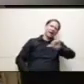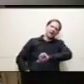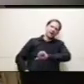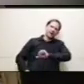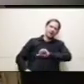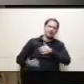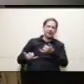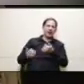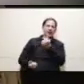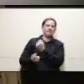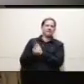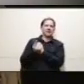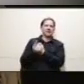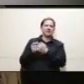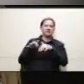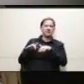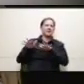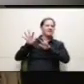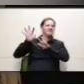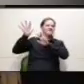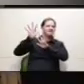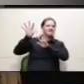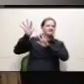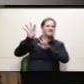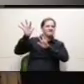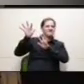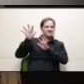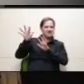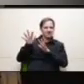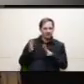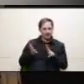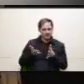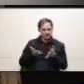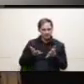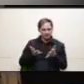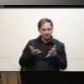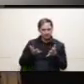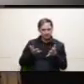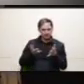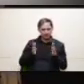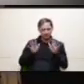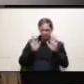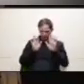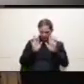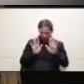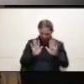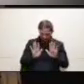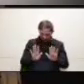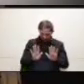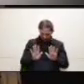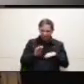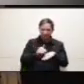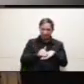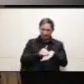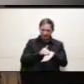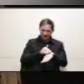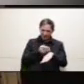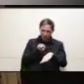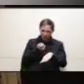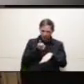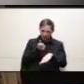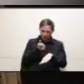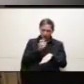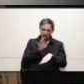in the premises. Now, let's just take it a little bit slowly.